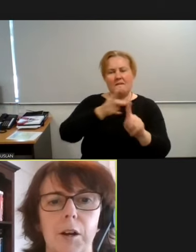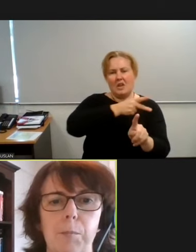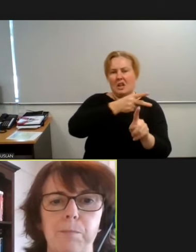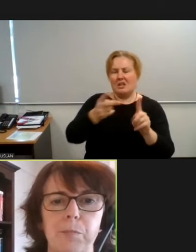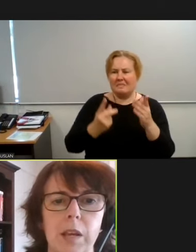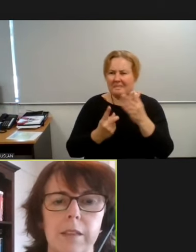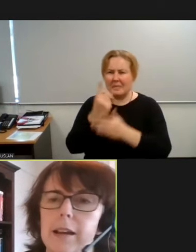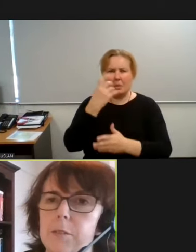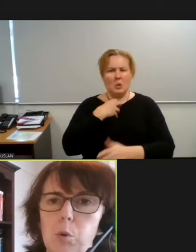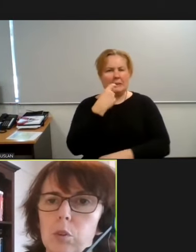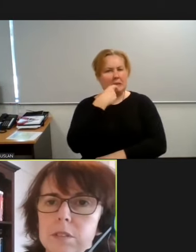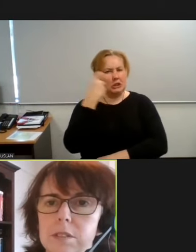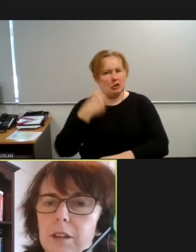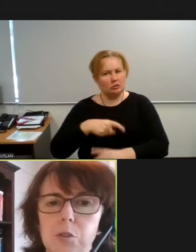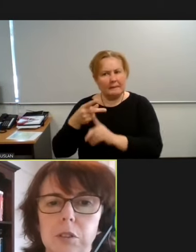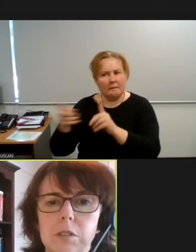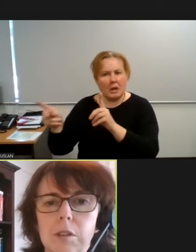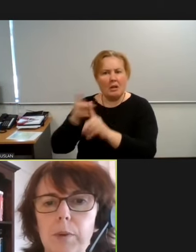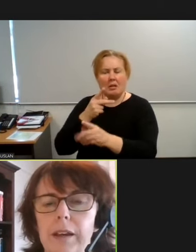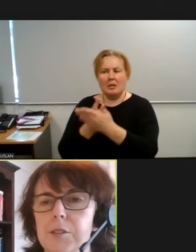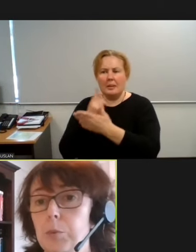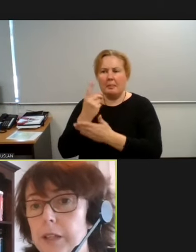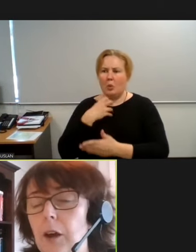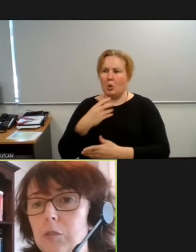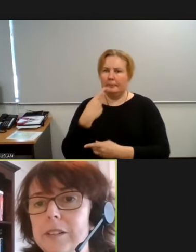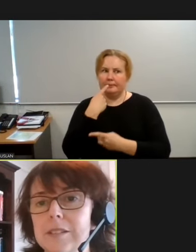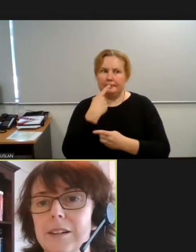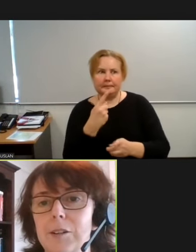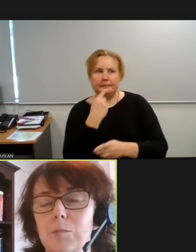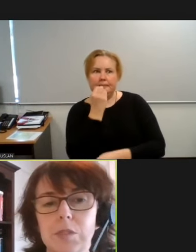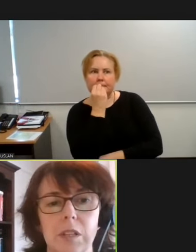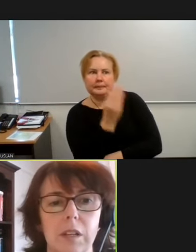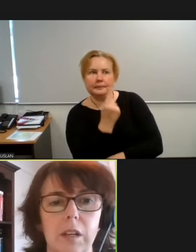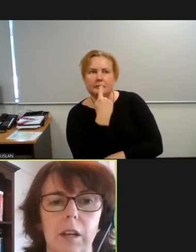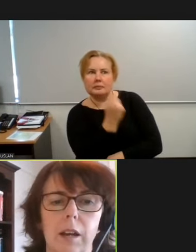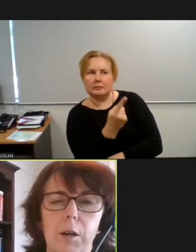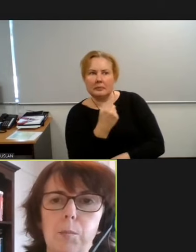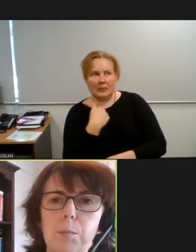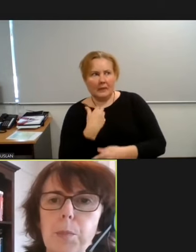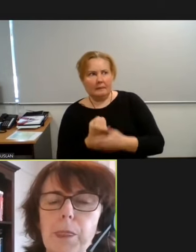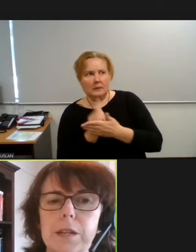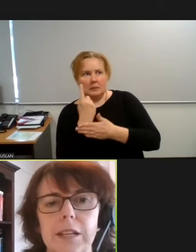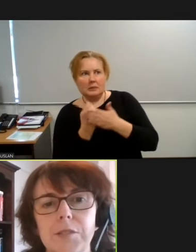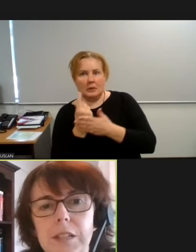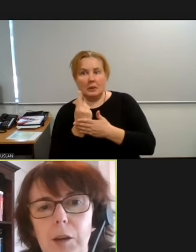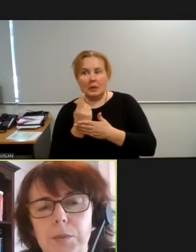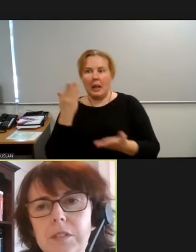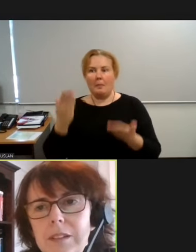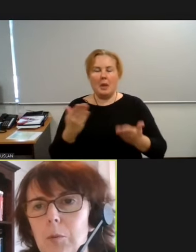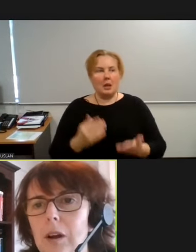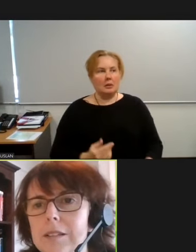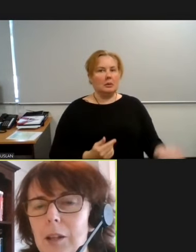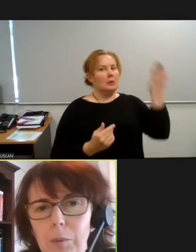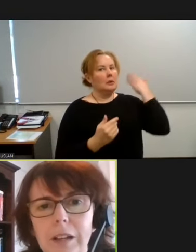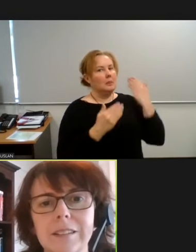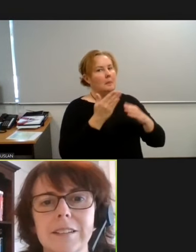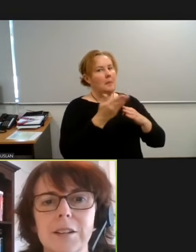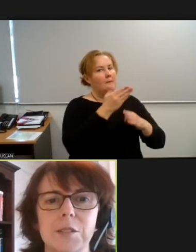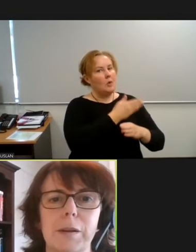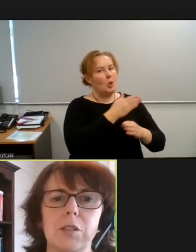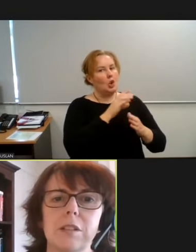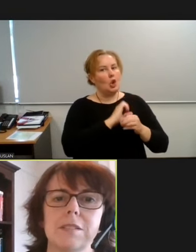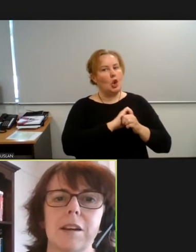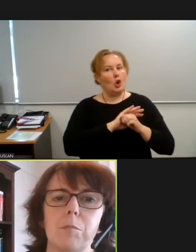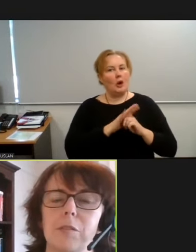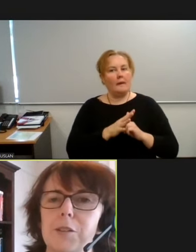violence. They're having more disclosures compared to pre-COVID times. Safe Steps, the statewide helpline